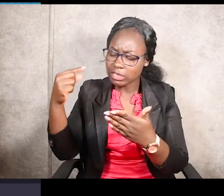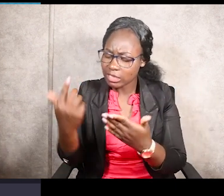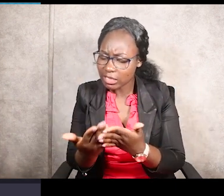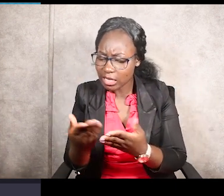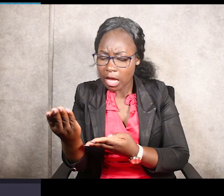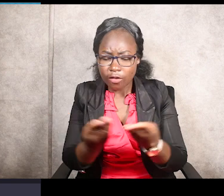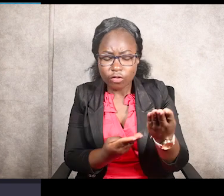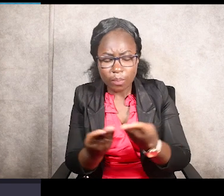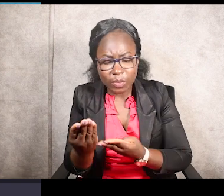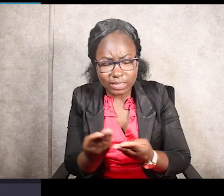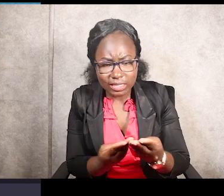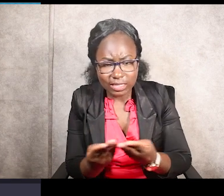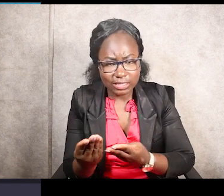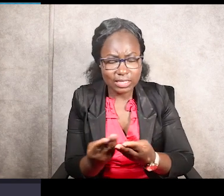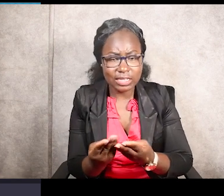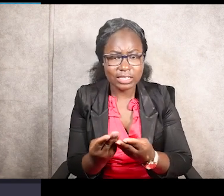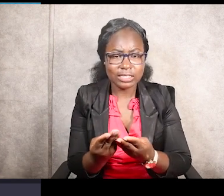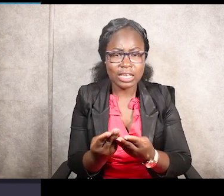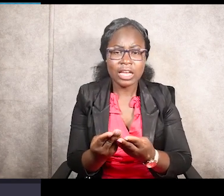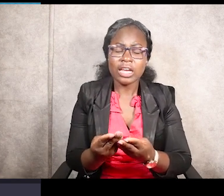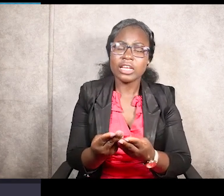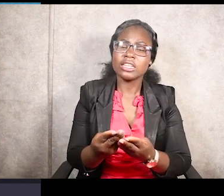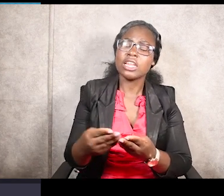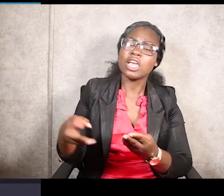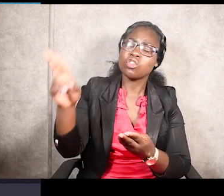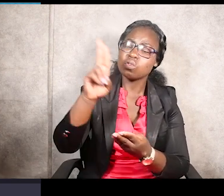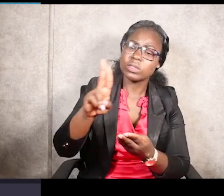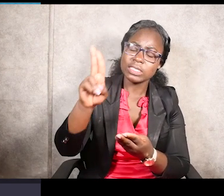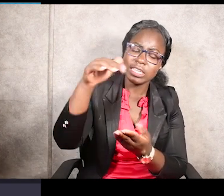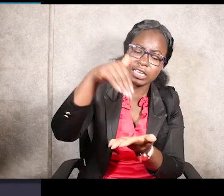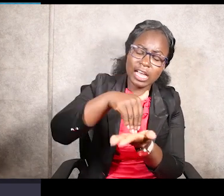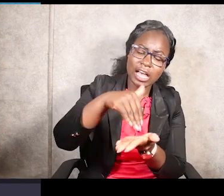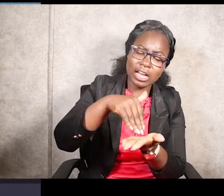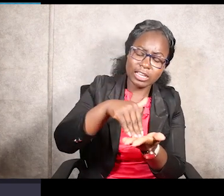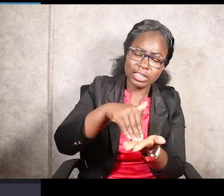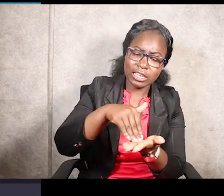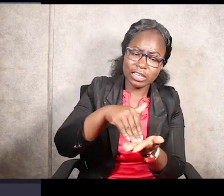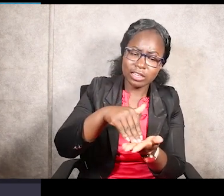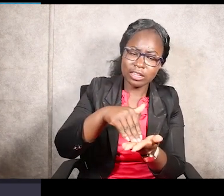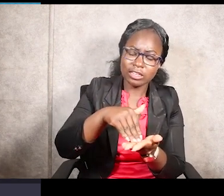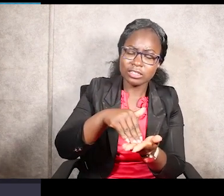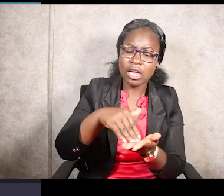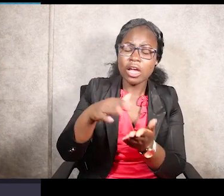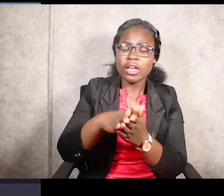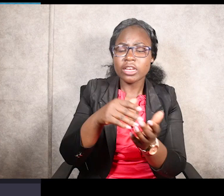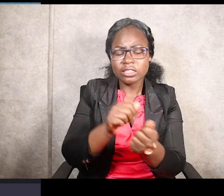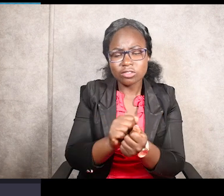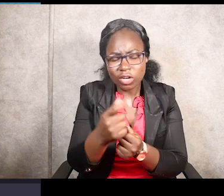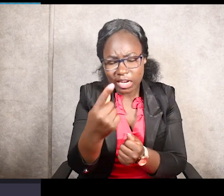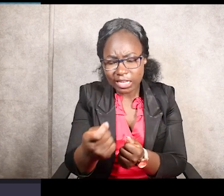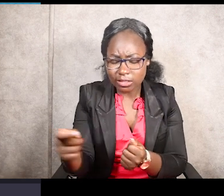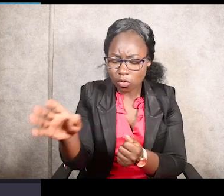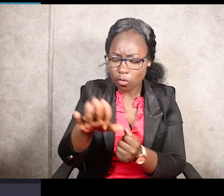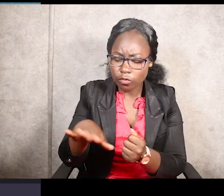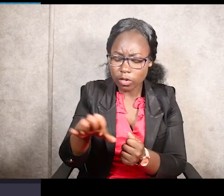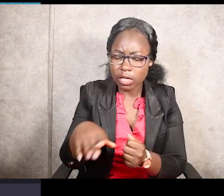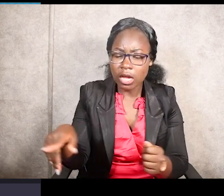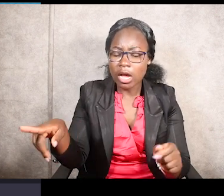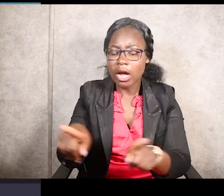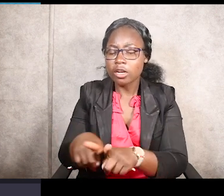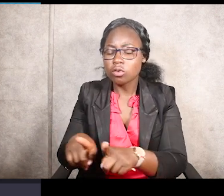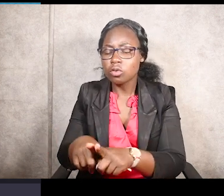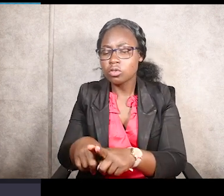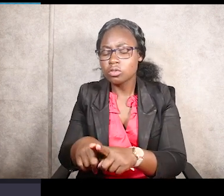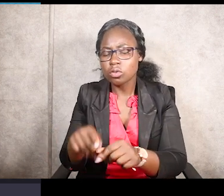in recycling, reusing, polluting less of the environment, and doing